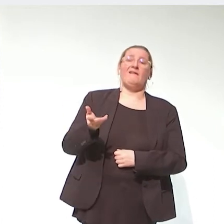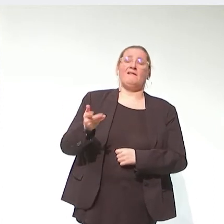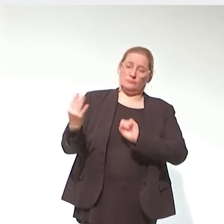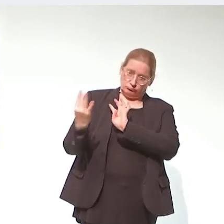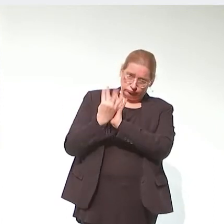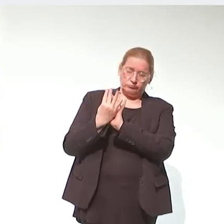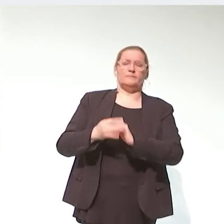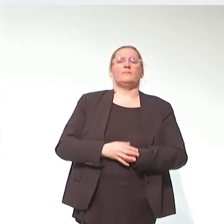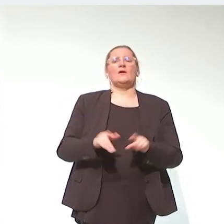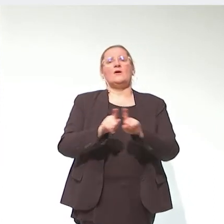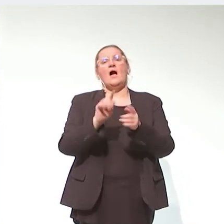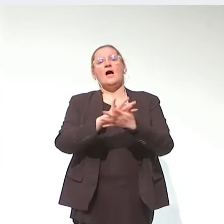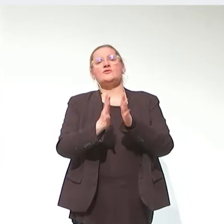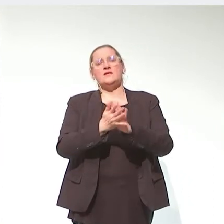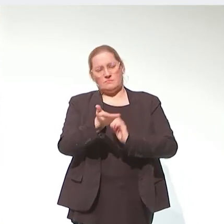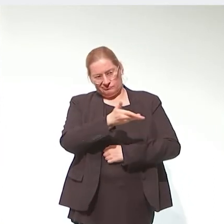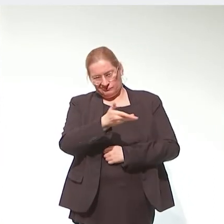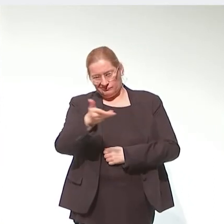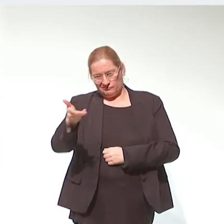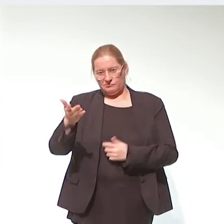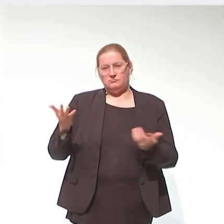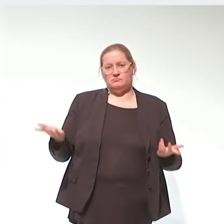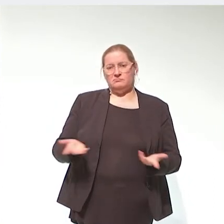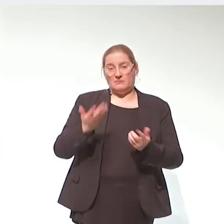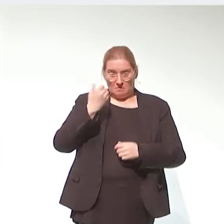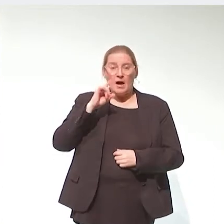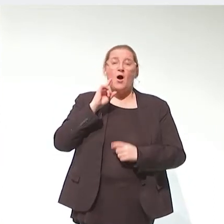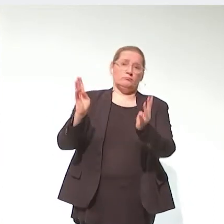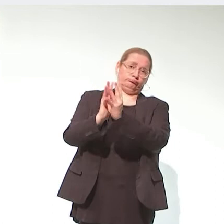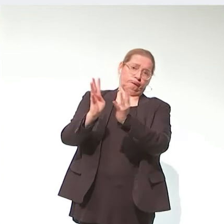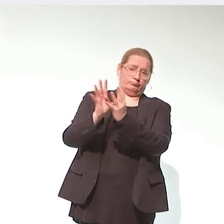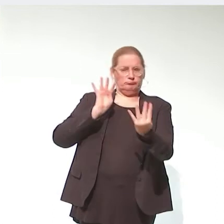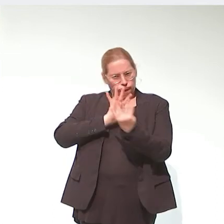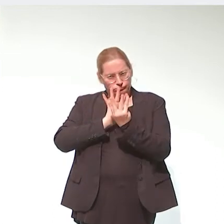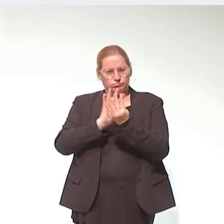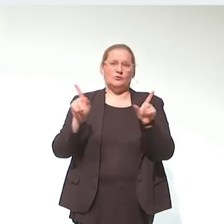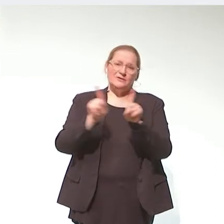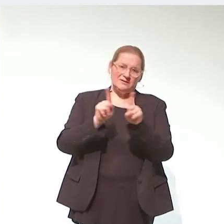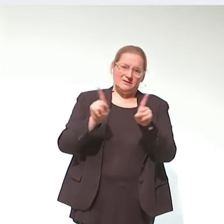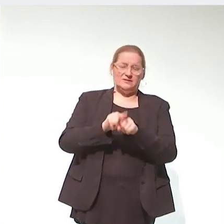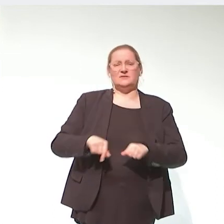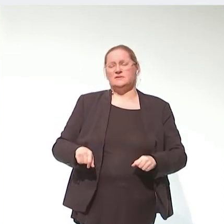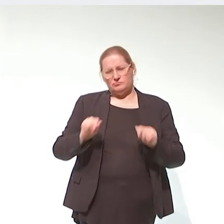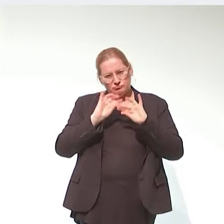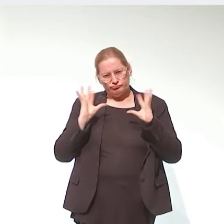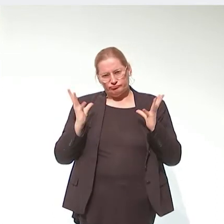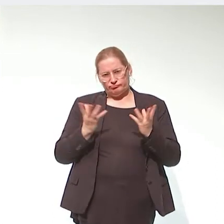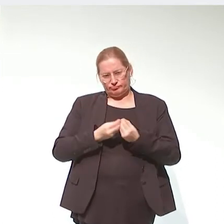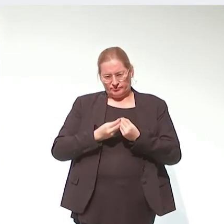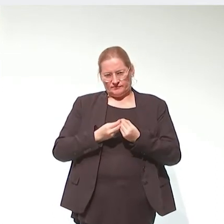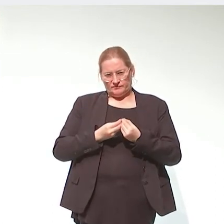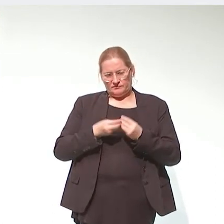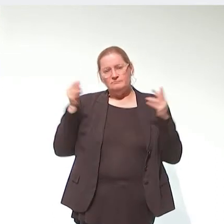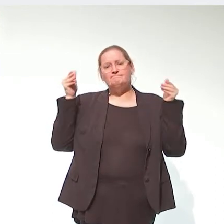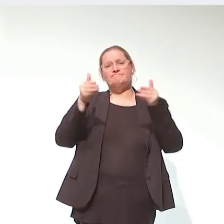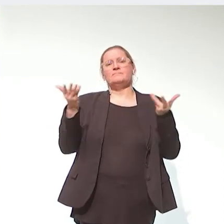and of persons with disabilities, is the existence of special schools as distinct structures from other